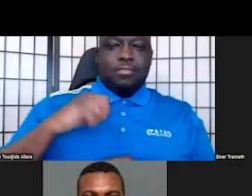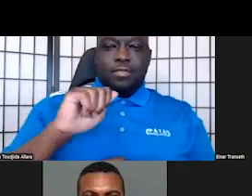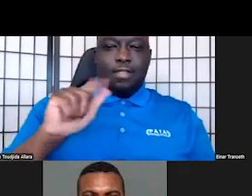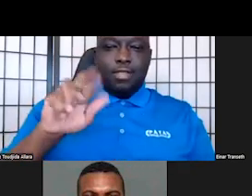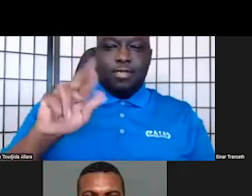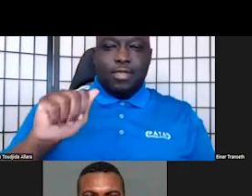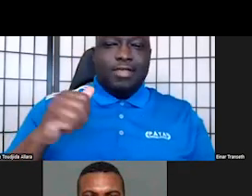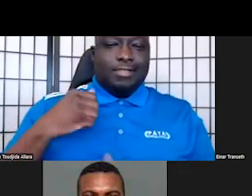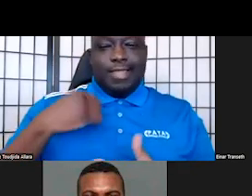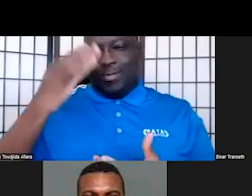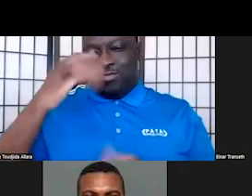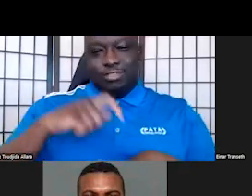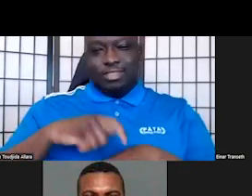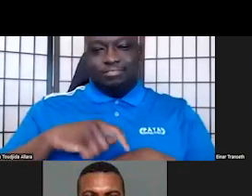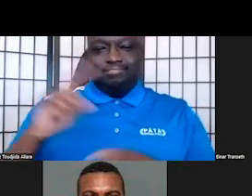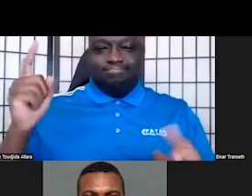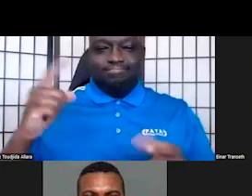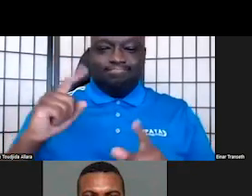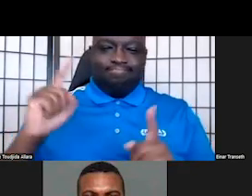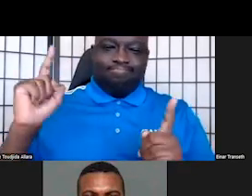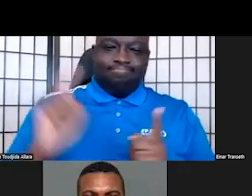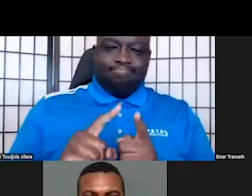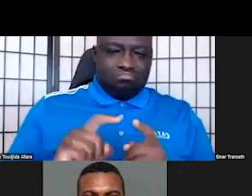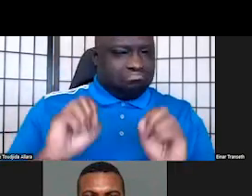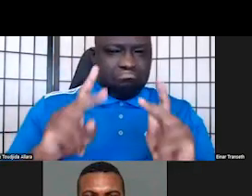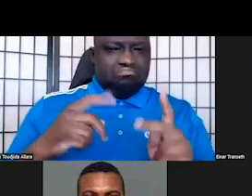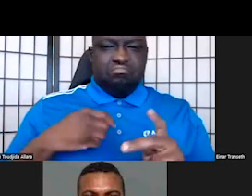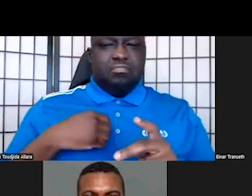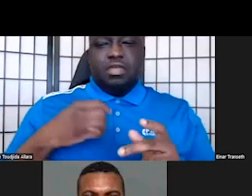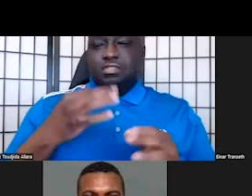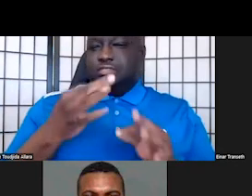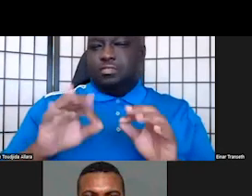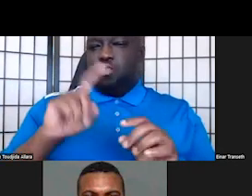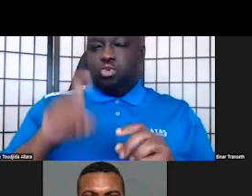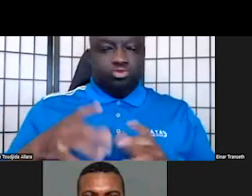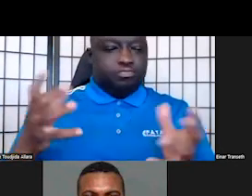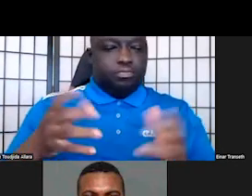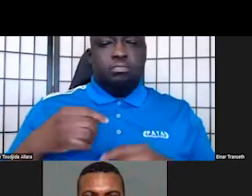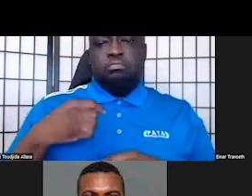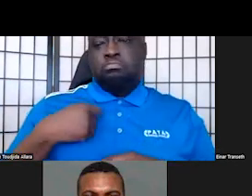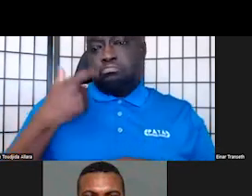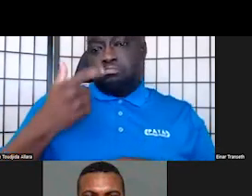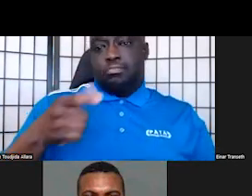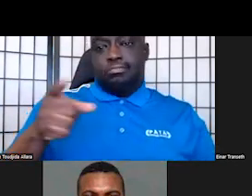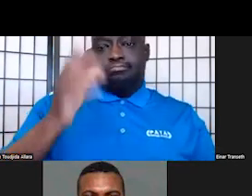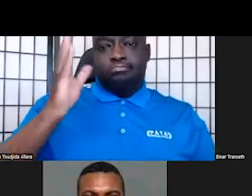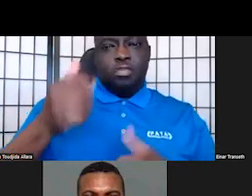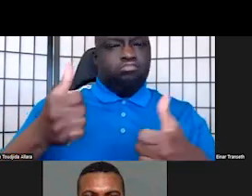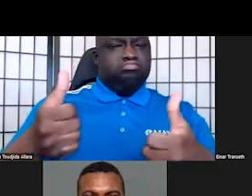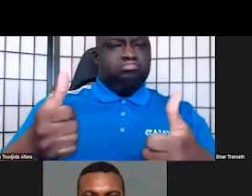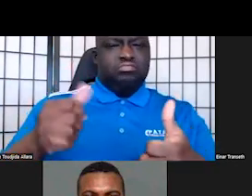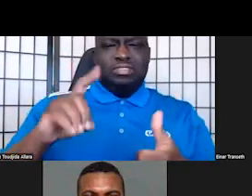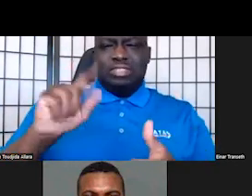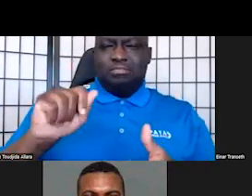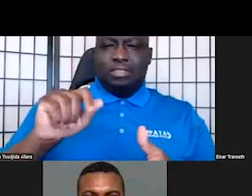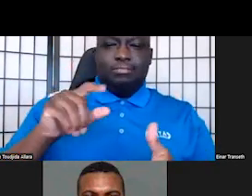so much for letting me present my question. And I'm very aware that we're short for time. I'll keep it